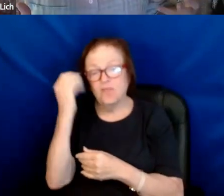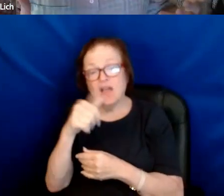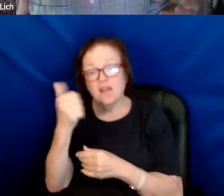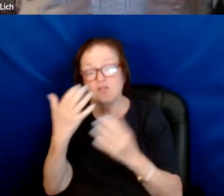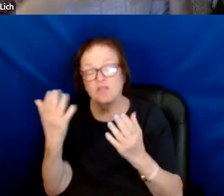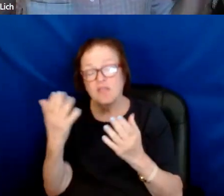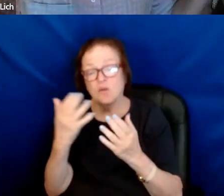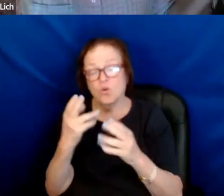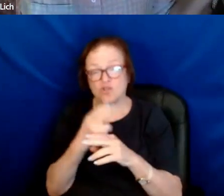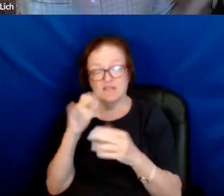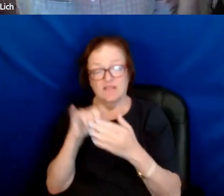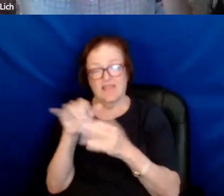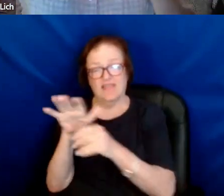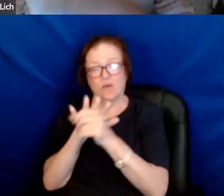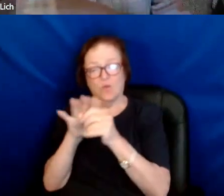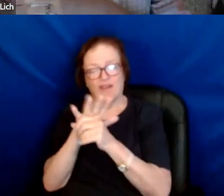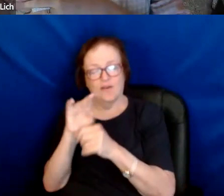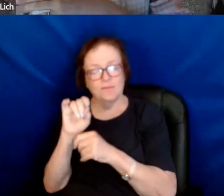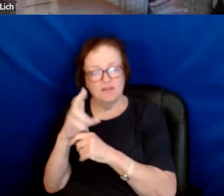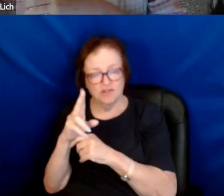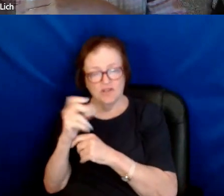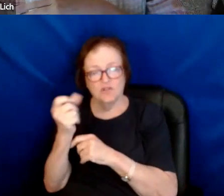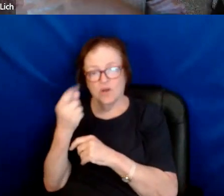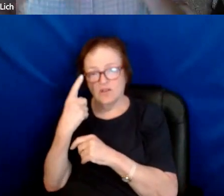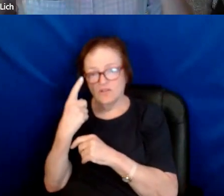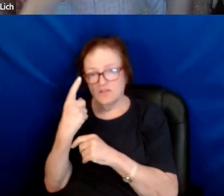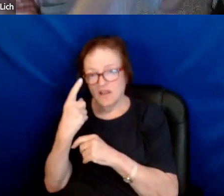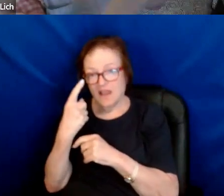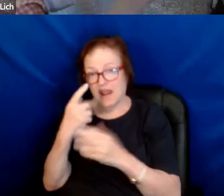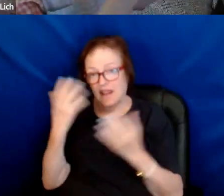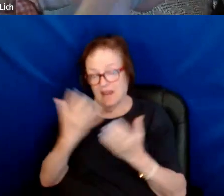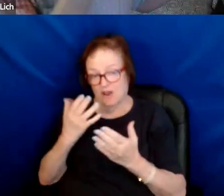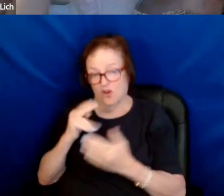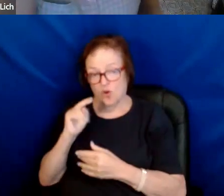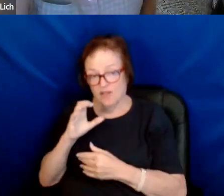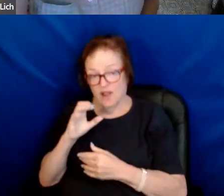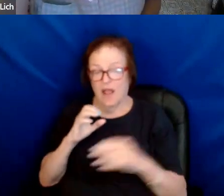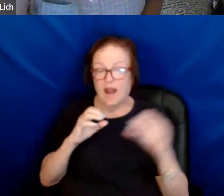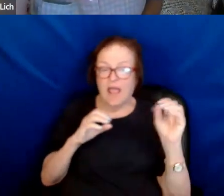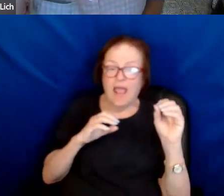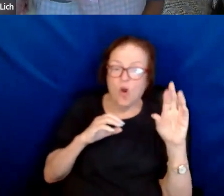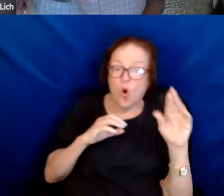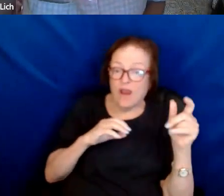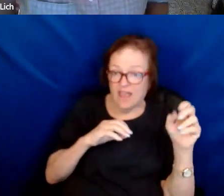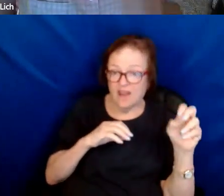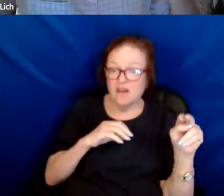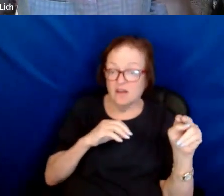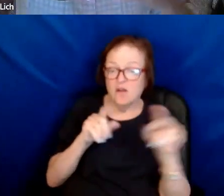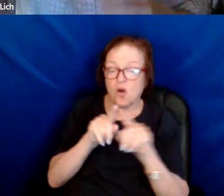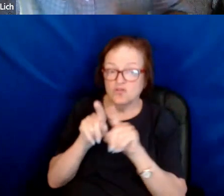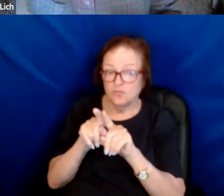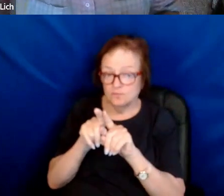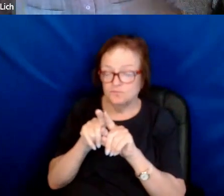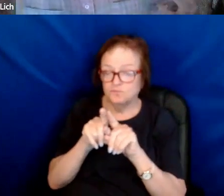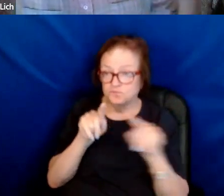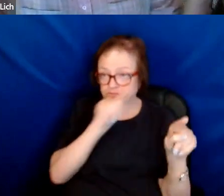region of Michigan, hoping to expand locally here in North Carolina and in Oregon has really started kind of